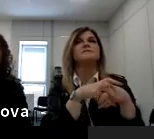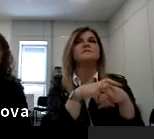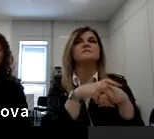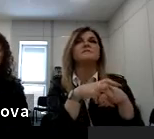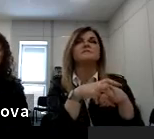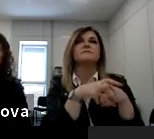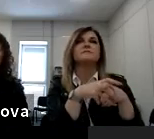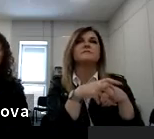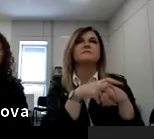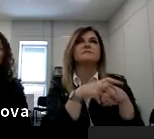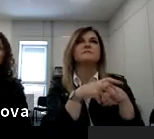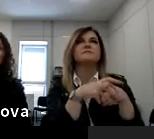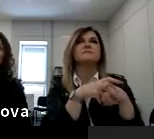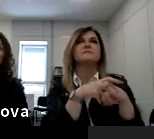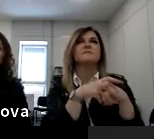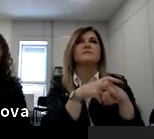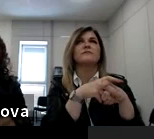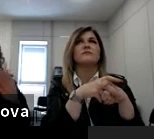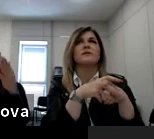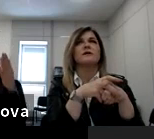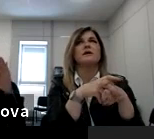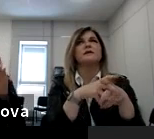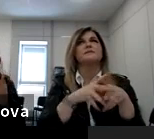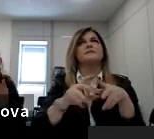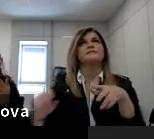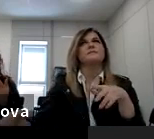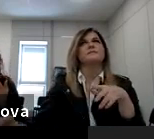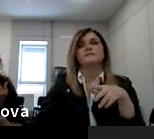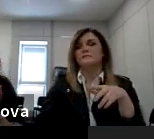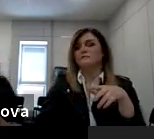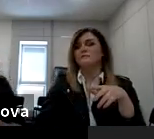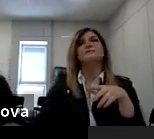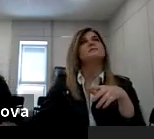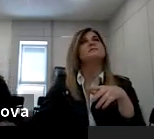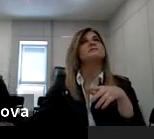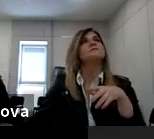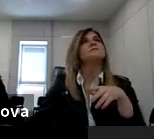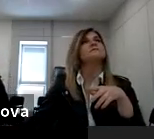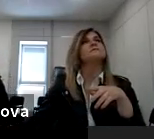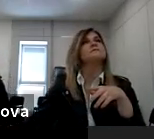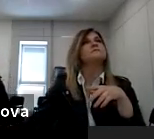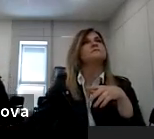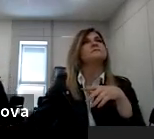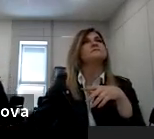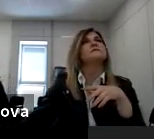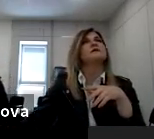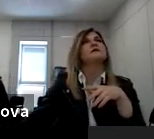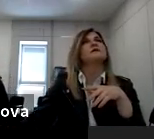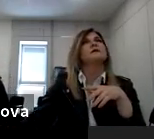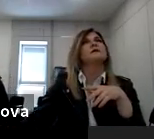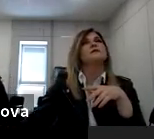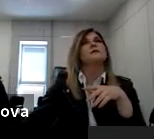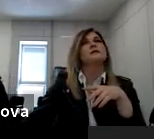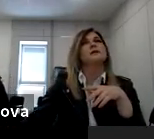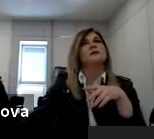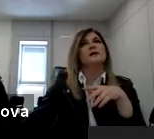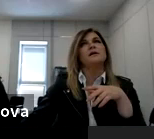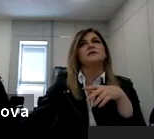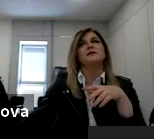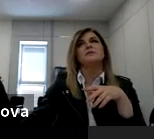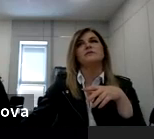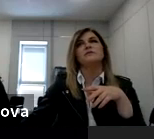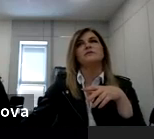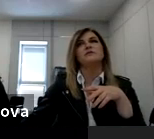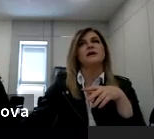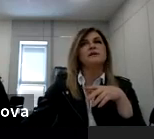degrees, so it can be RGB or mono color. Yeah,